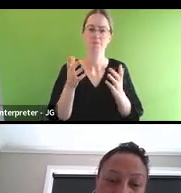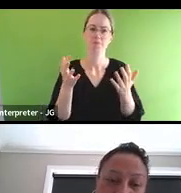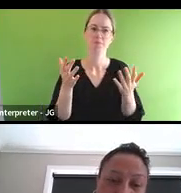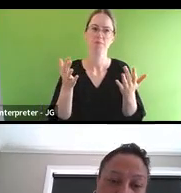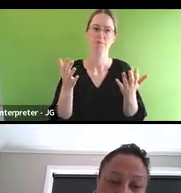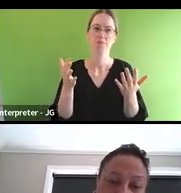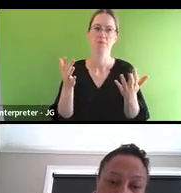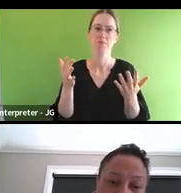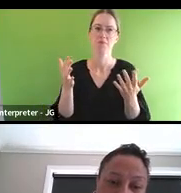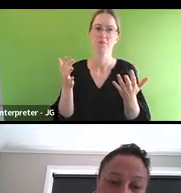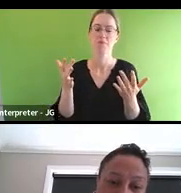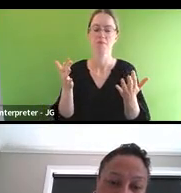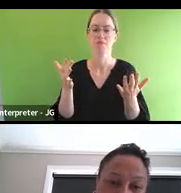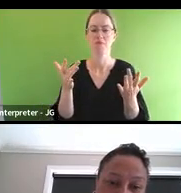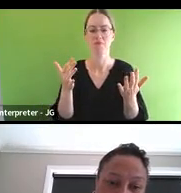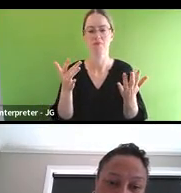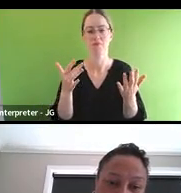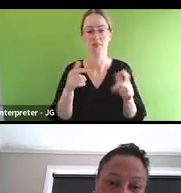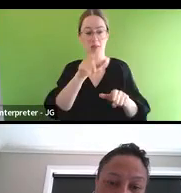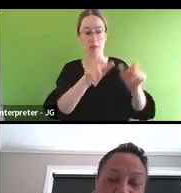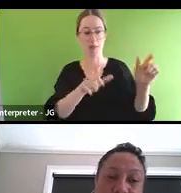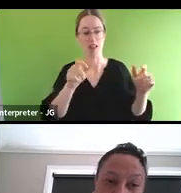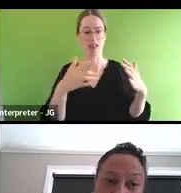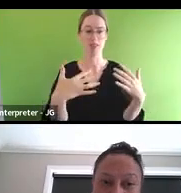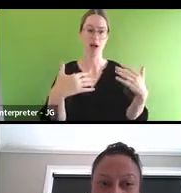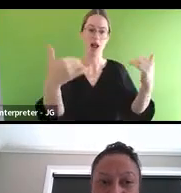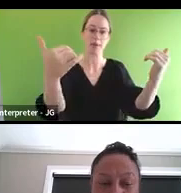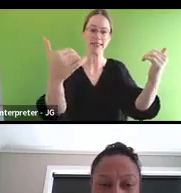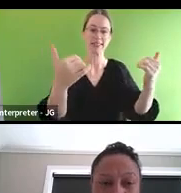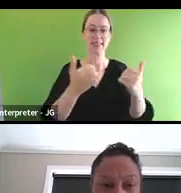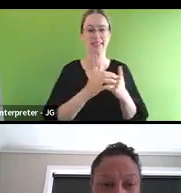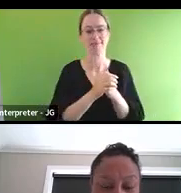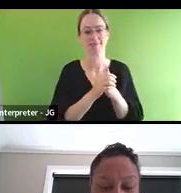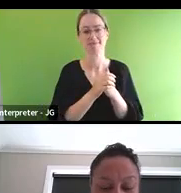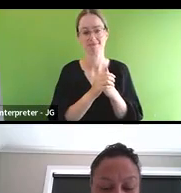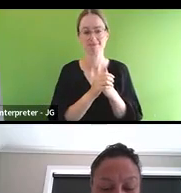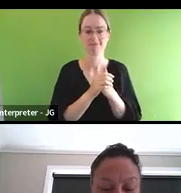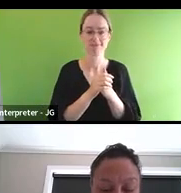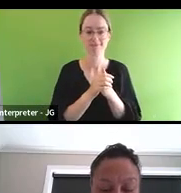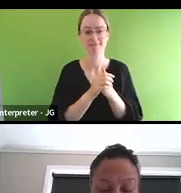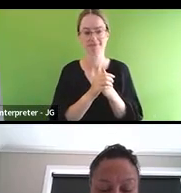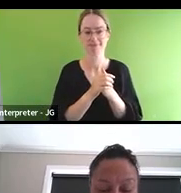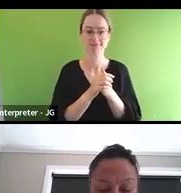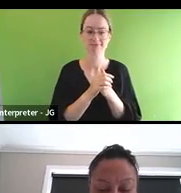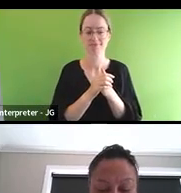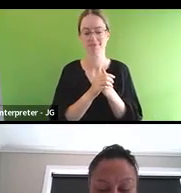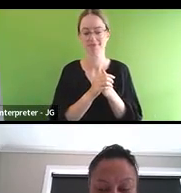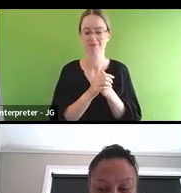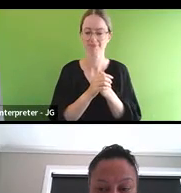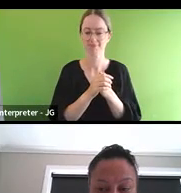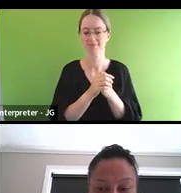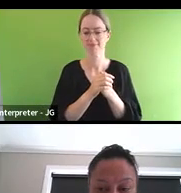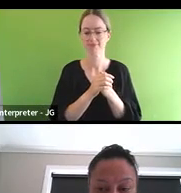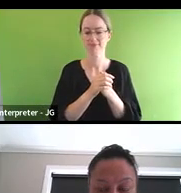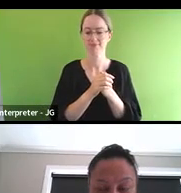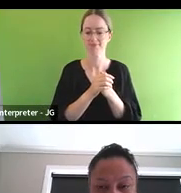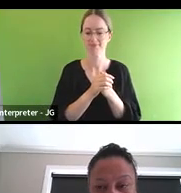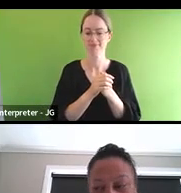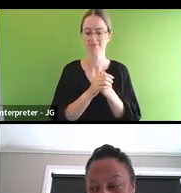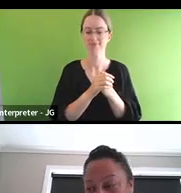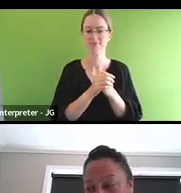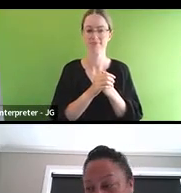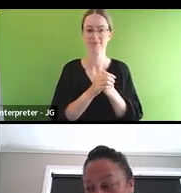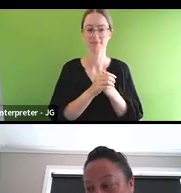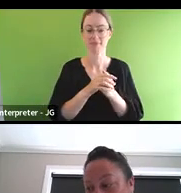with people at Parliament. I mean, I don't think a lot of people